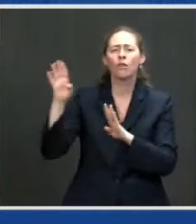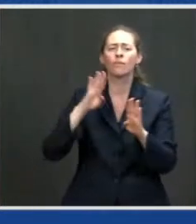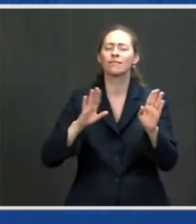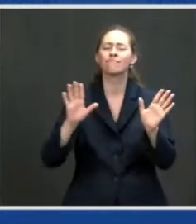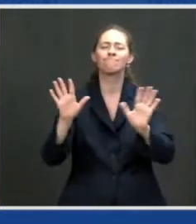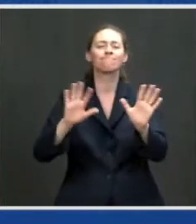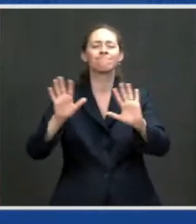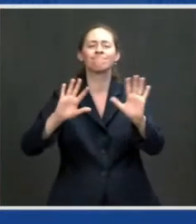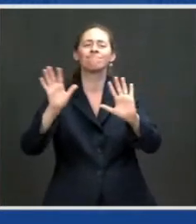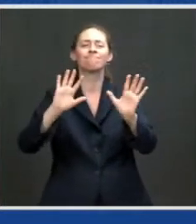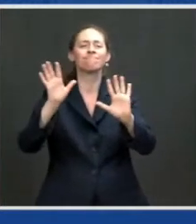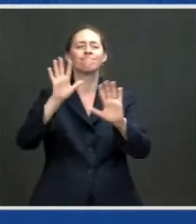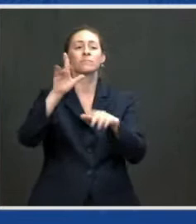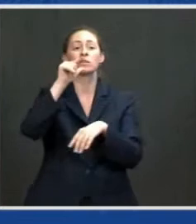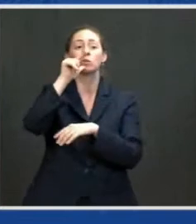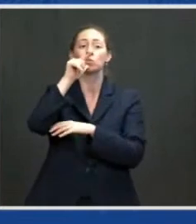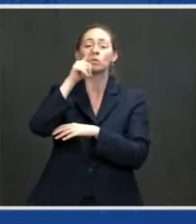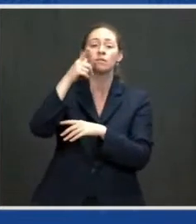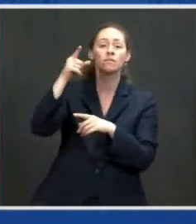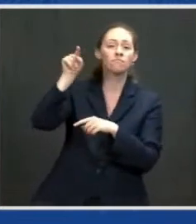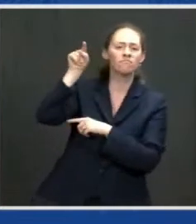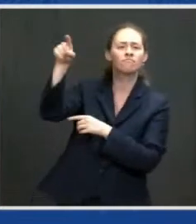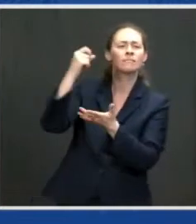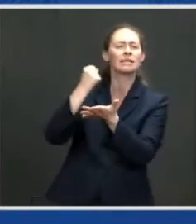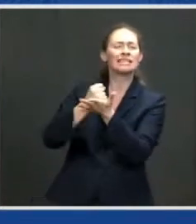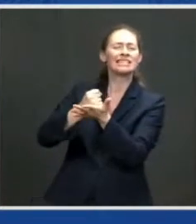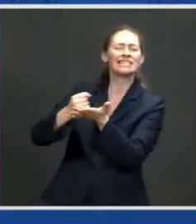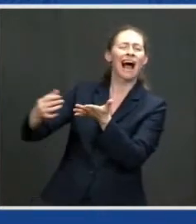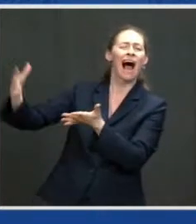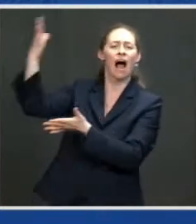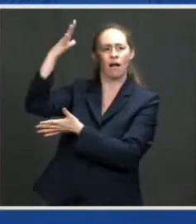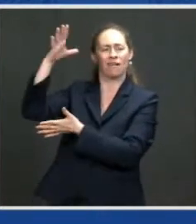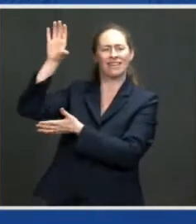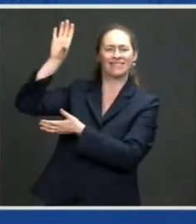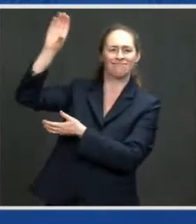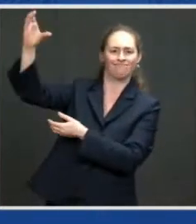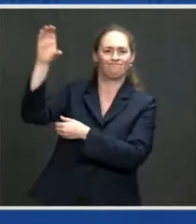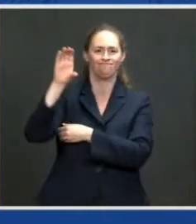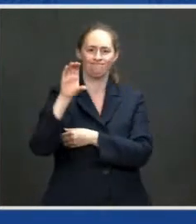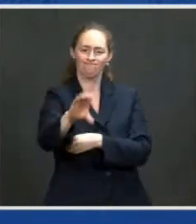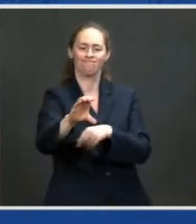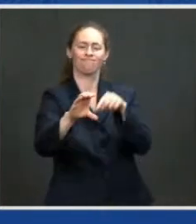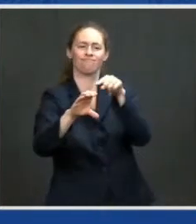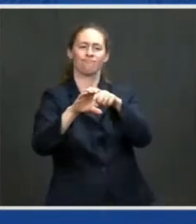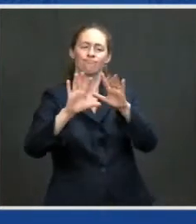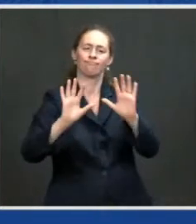that 1% money and make them pay for it.